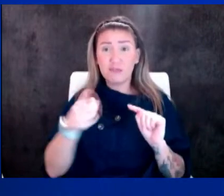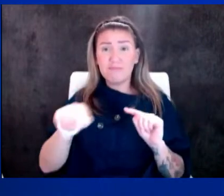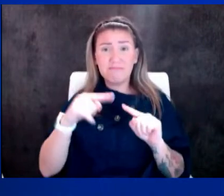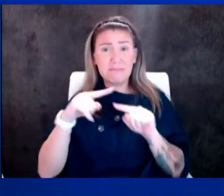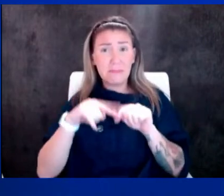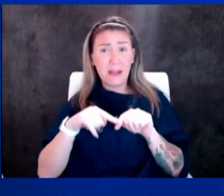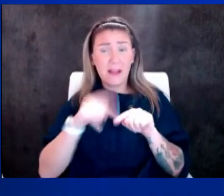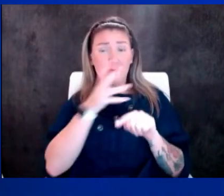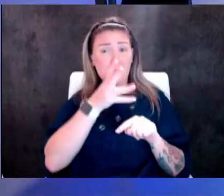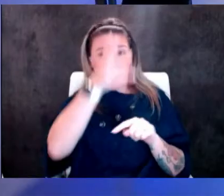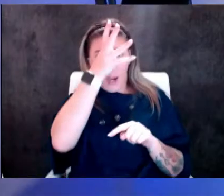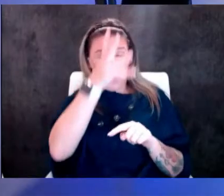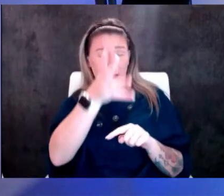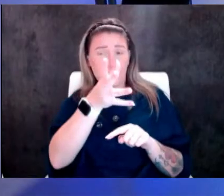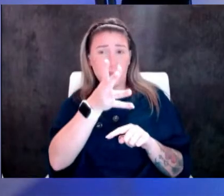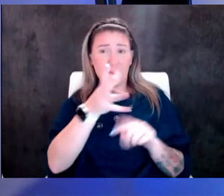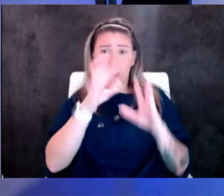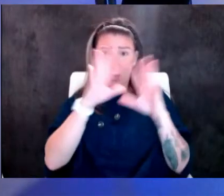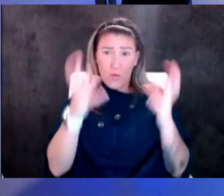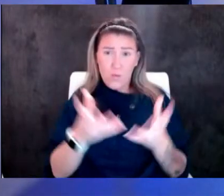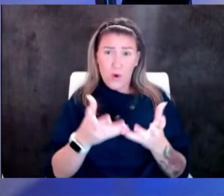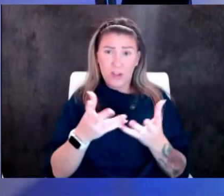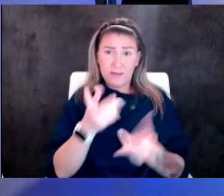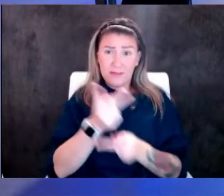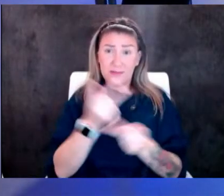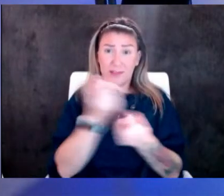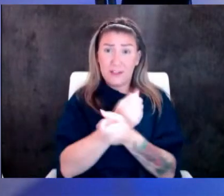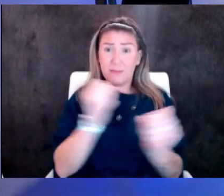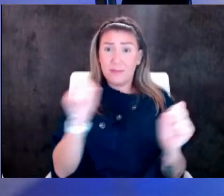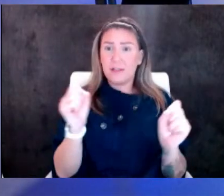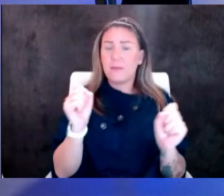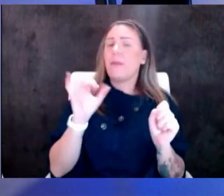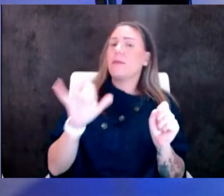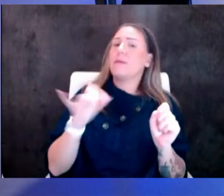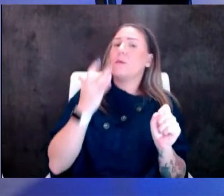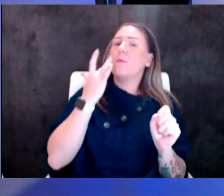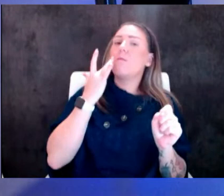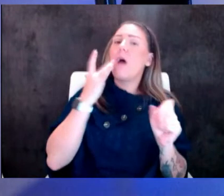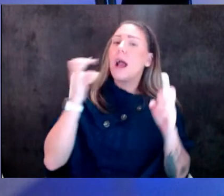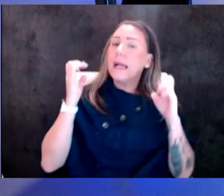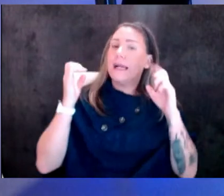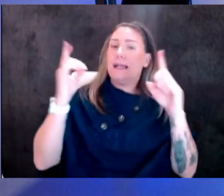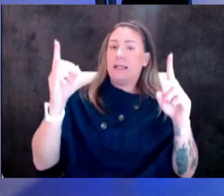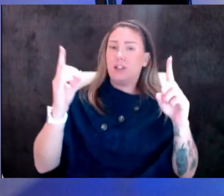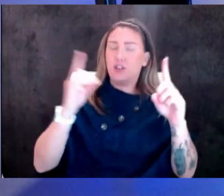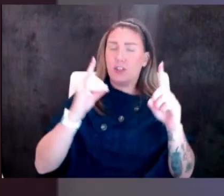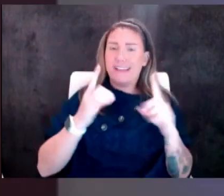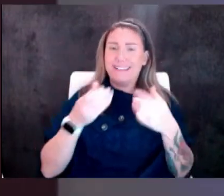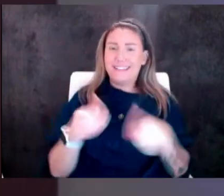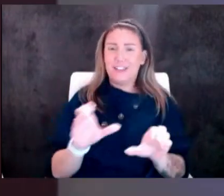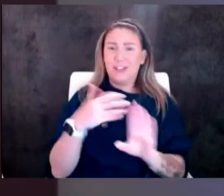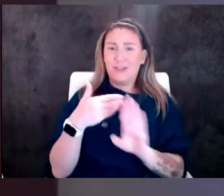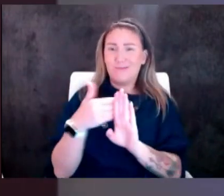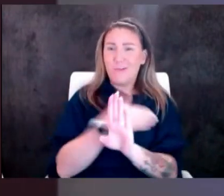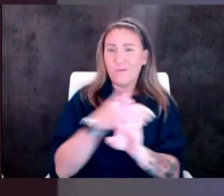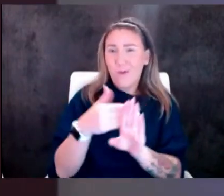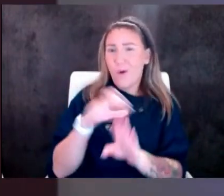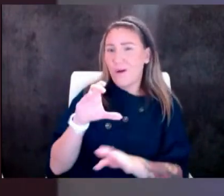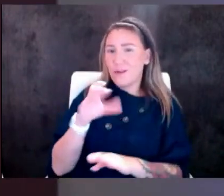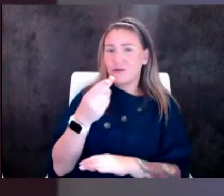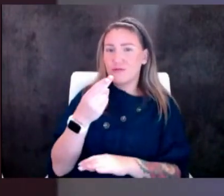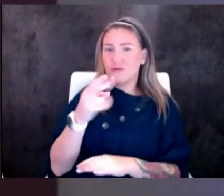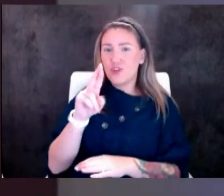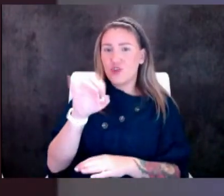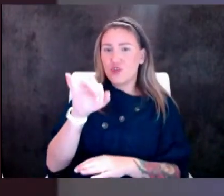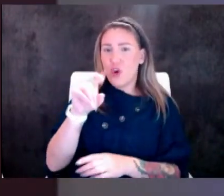safe. But that's why we want to keep up with the education and getting these preemptive chances. Take a look at Charlie's house and figure out how you can, when